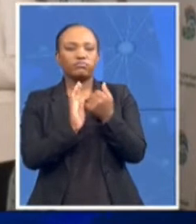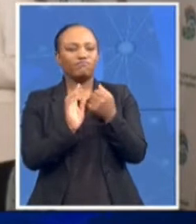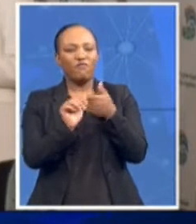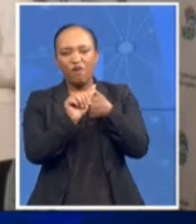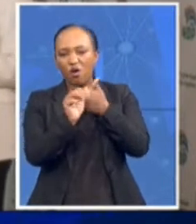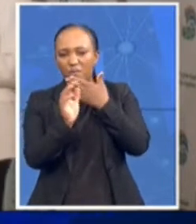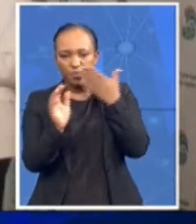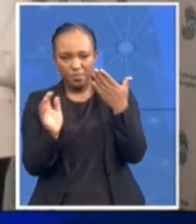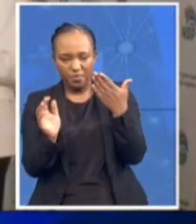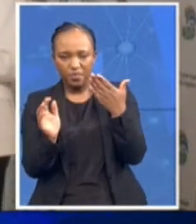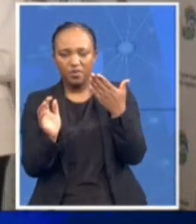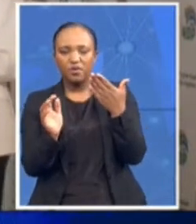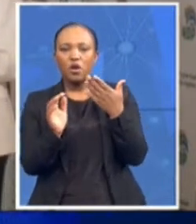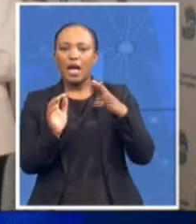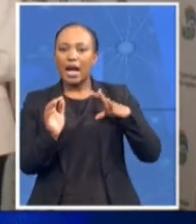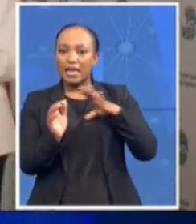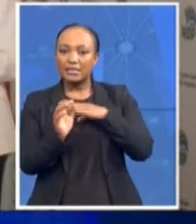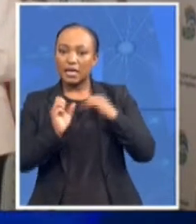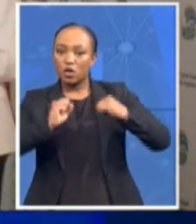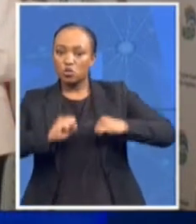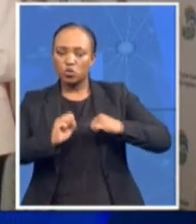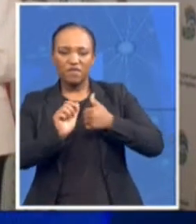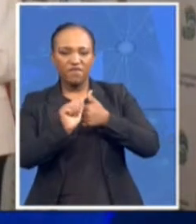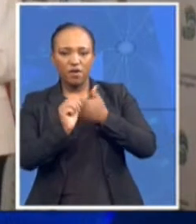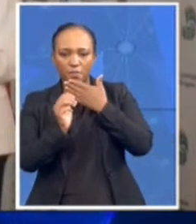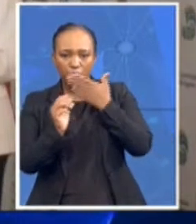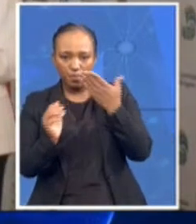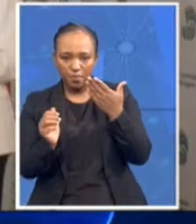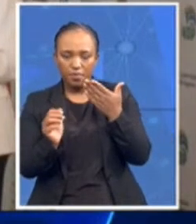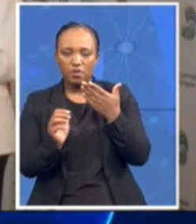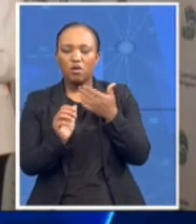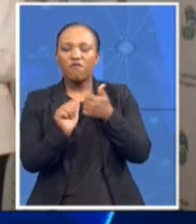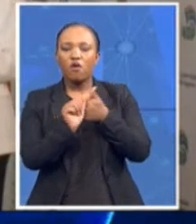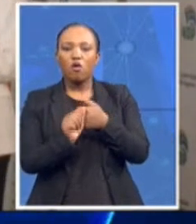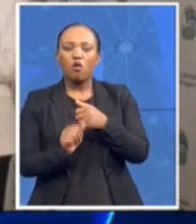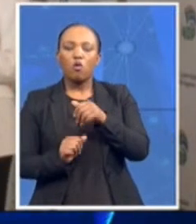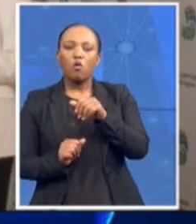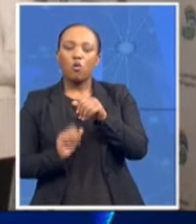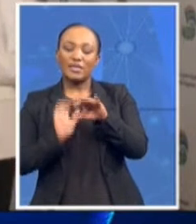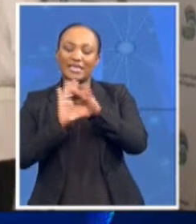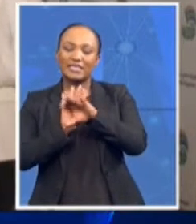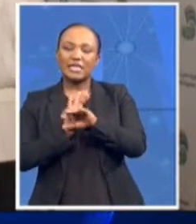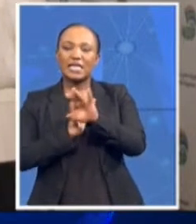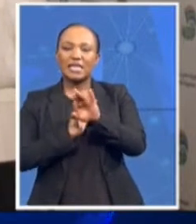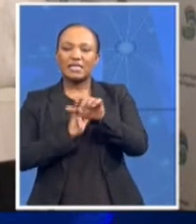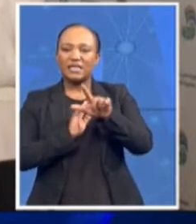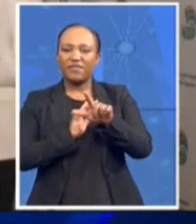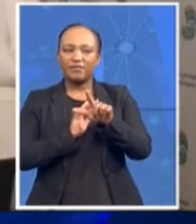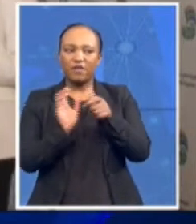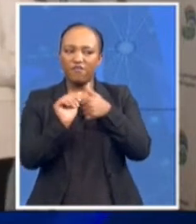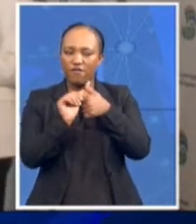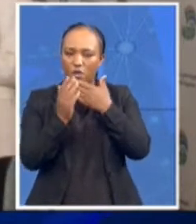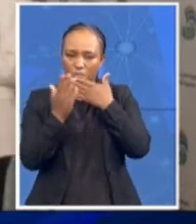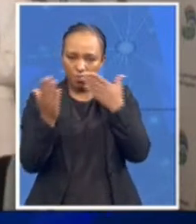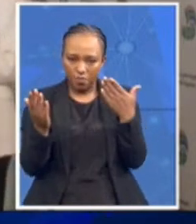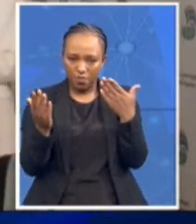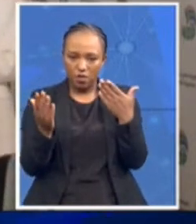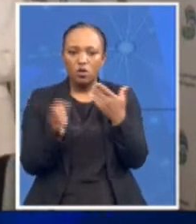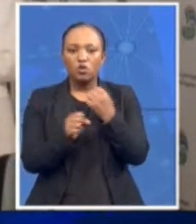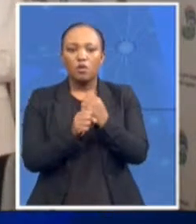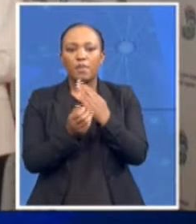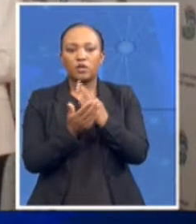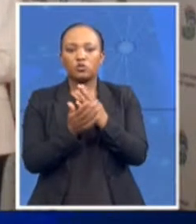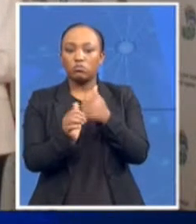non-compliance with Section 57 of the PFMA in respect of ensuring adherence to the system of internal control